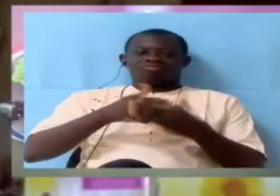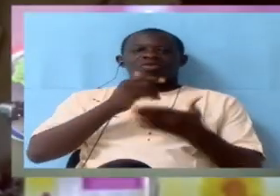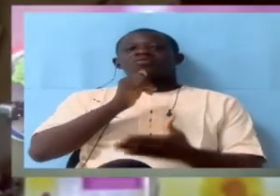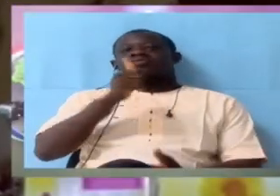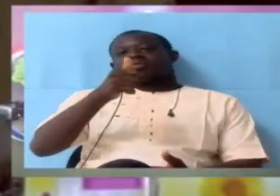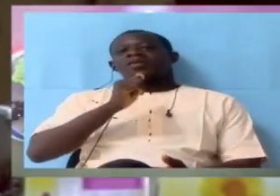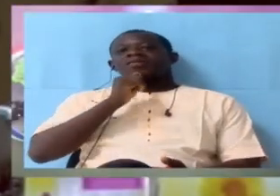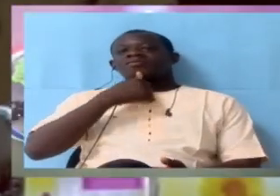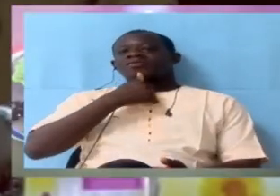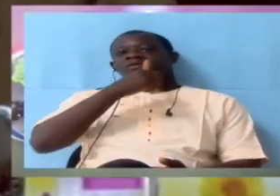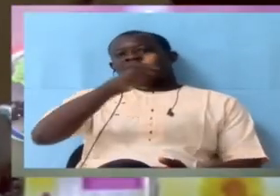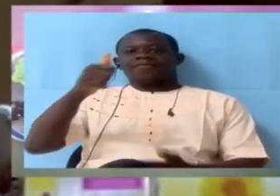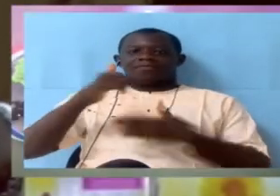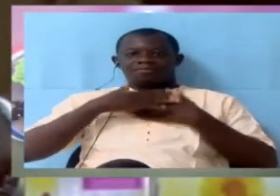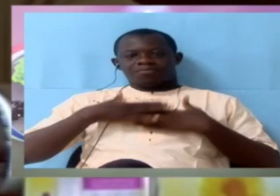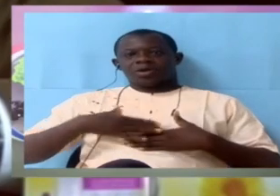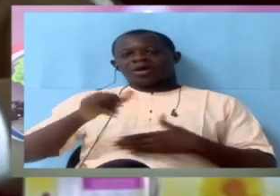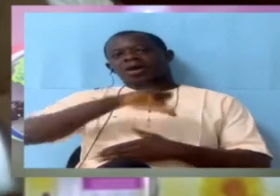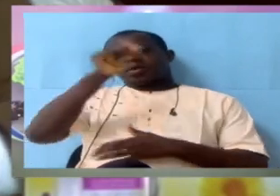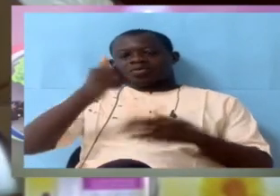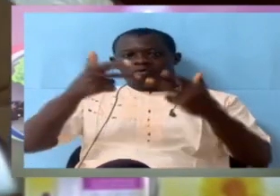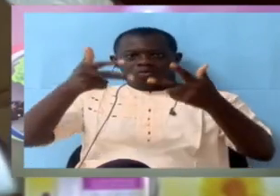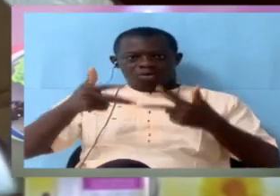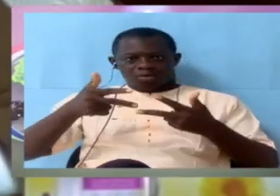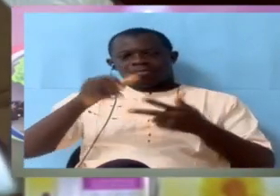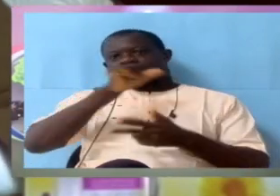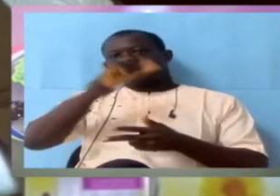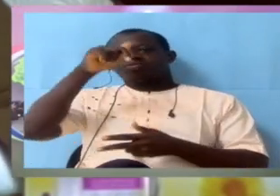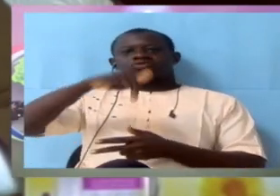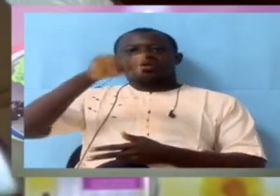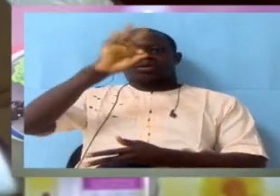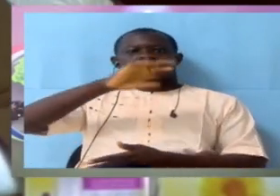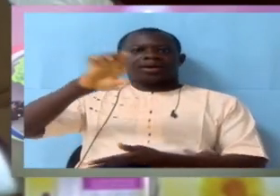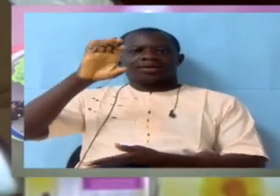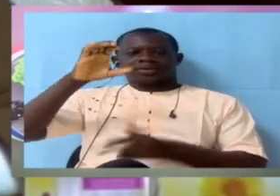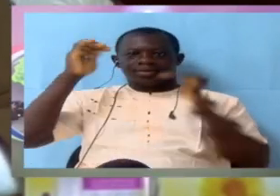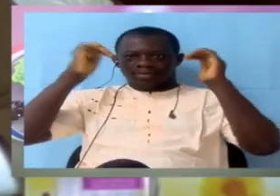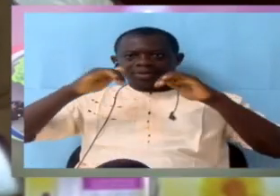everyone, and welcome back to the Trrc hearings.